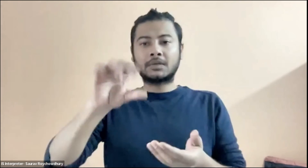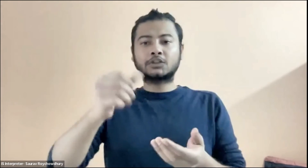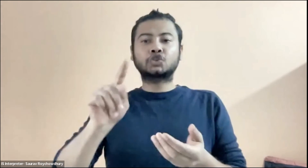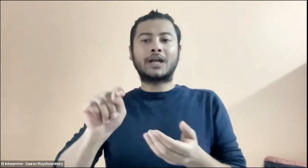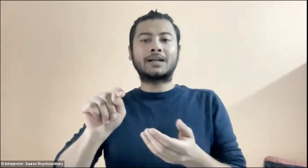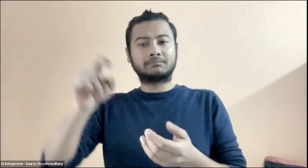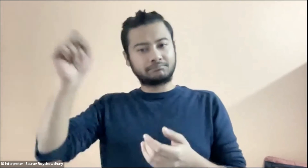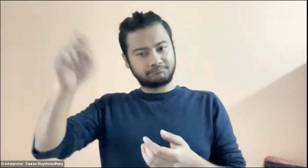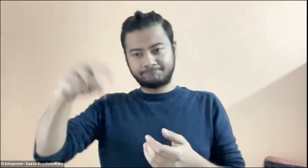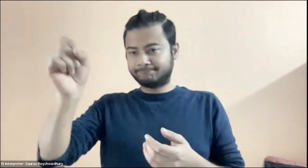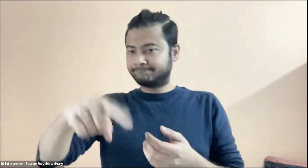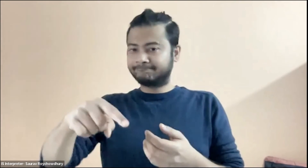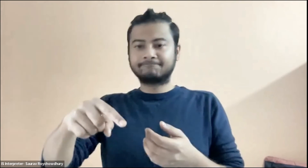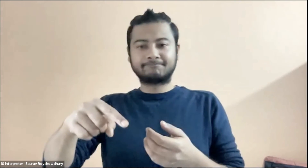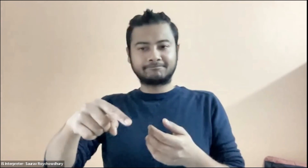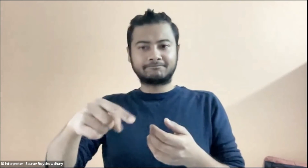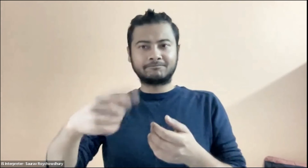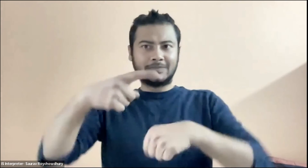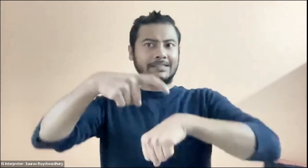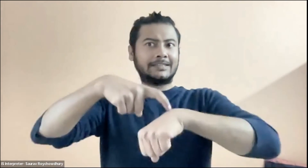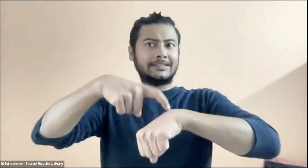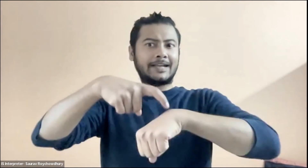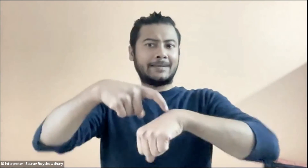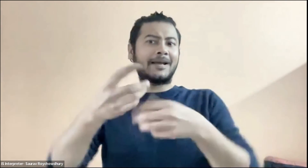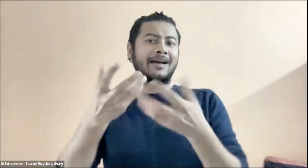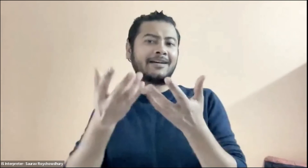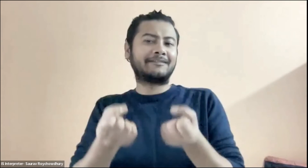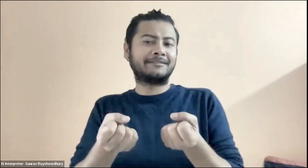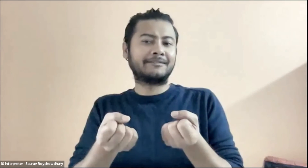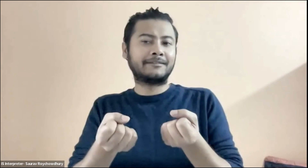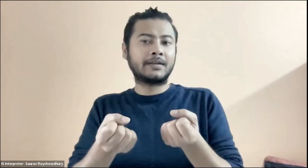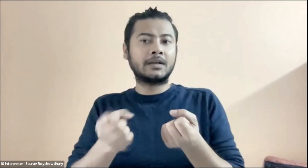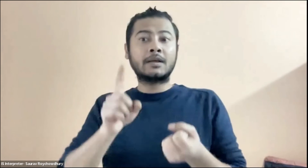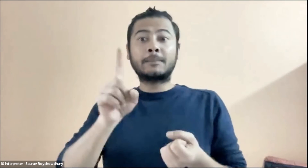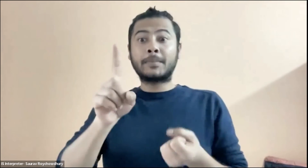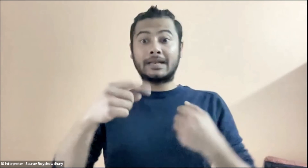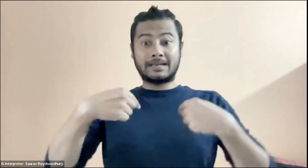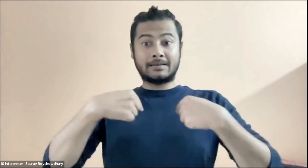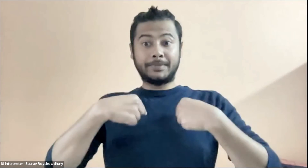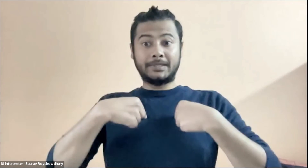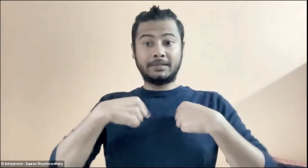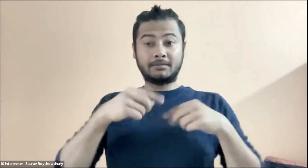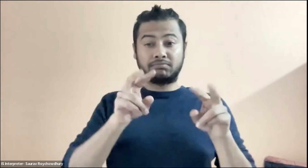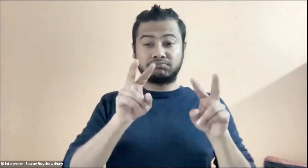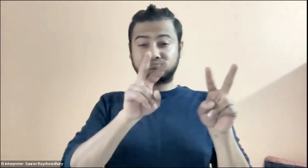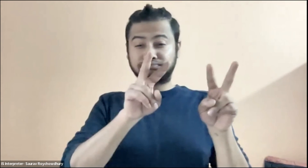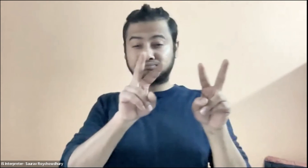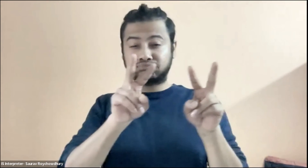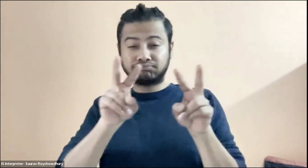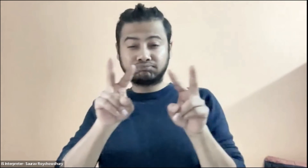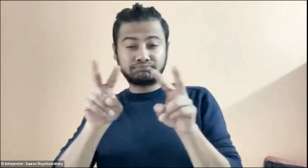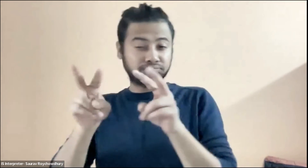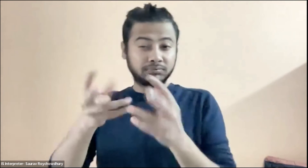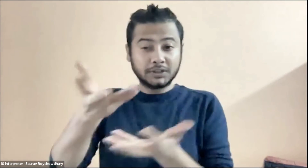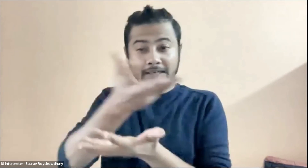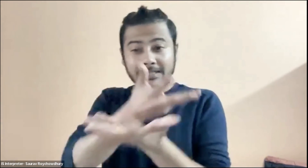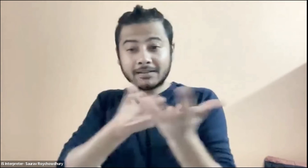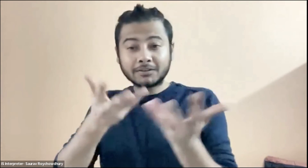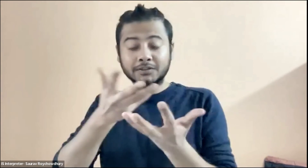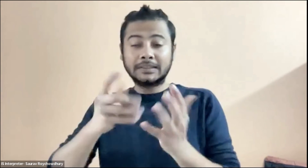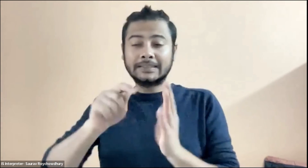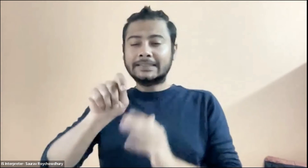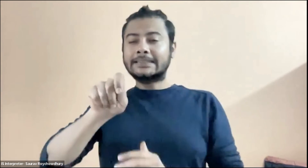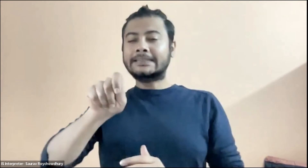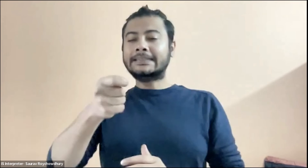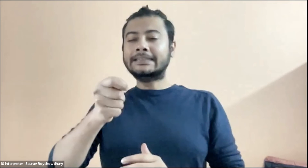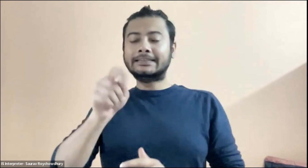left. But I think some of the key things that have come up for me from this discussion I think, Smitha,